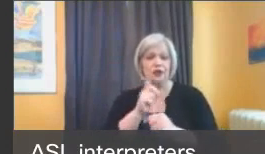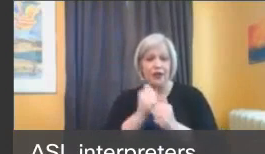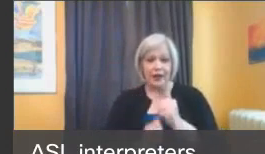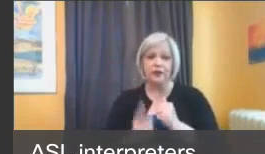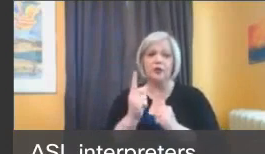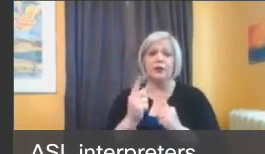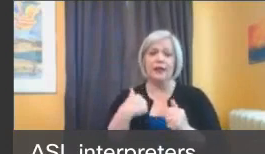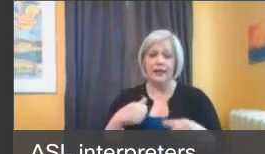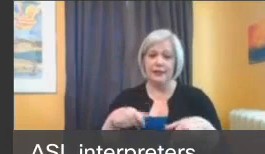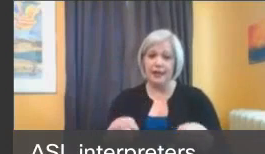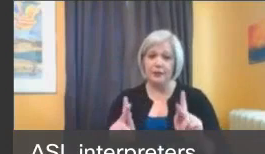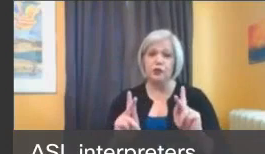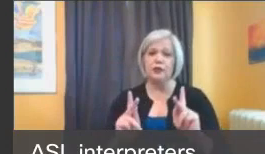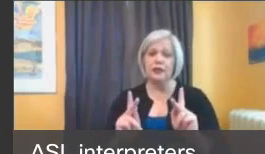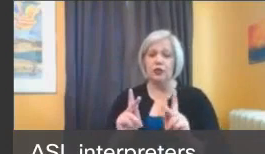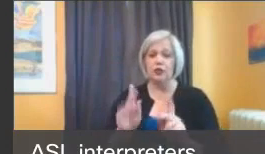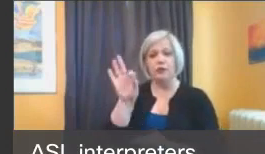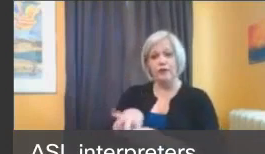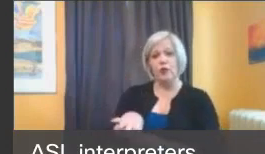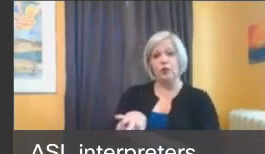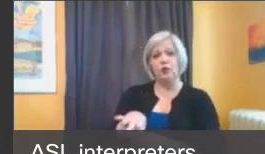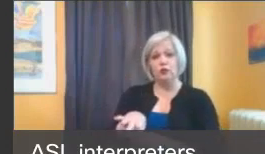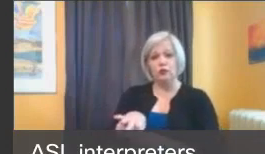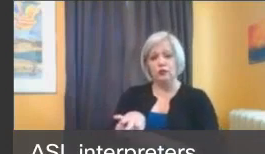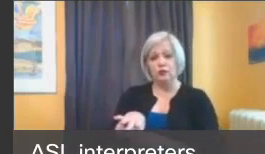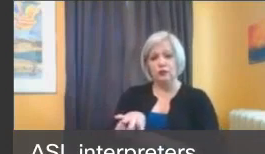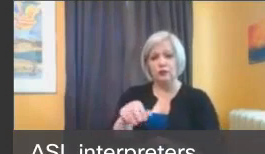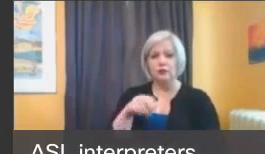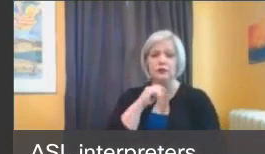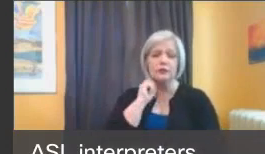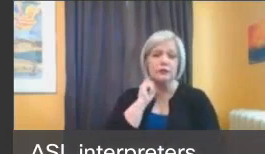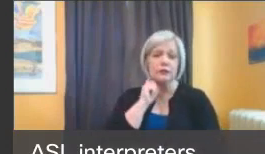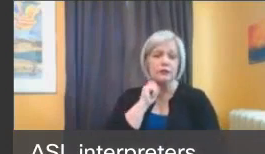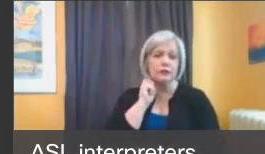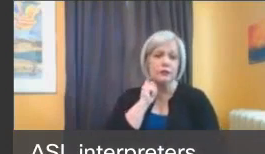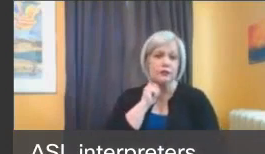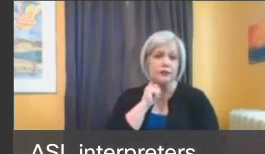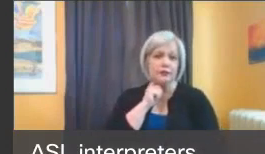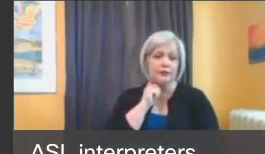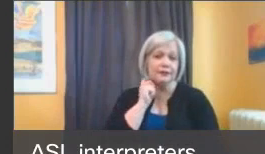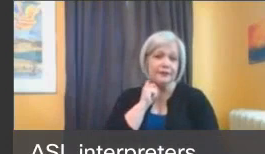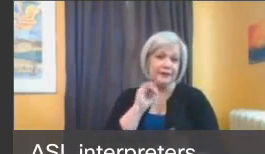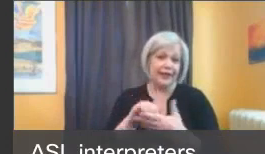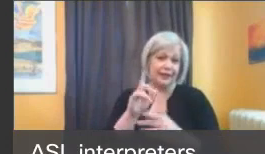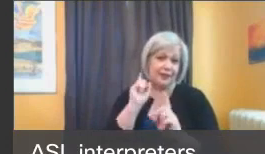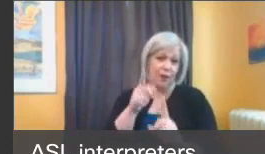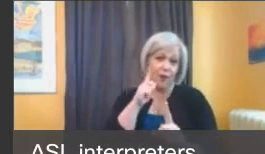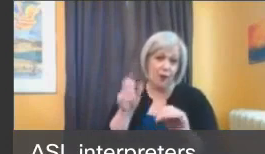an opportunity to cast a ballot. And that is what we're all working for.